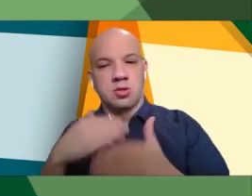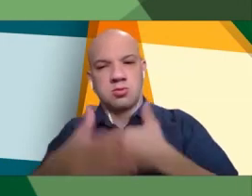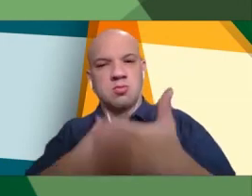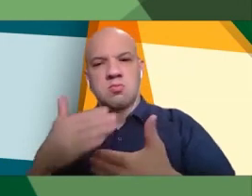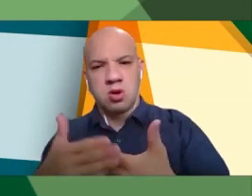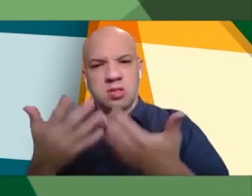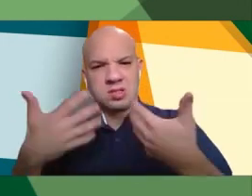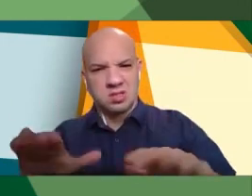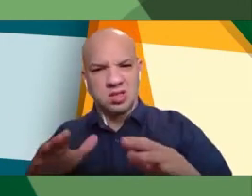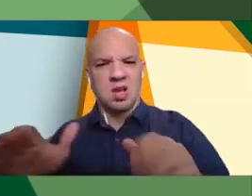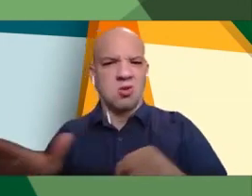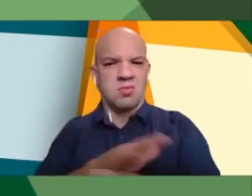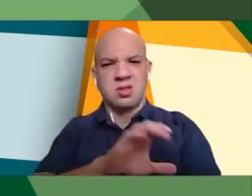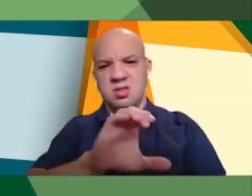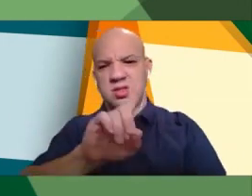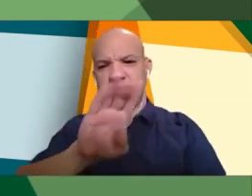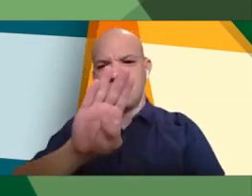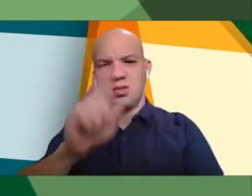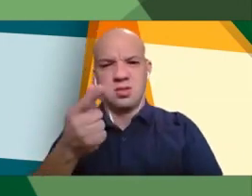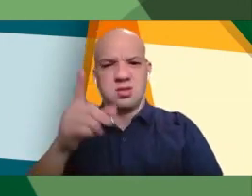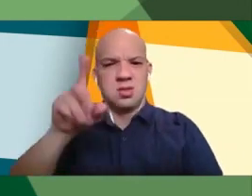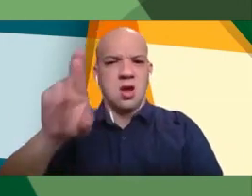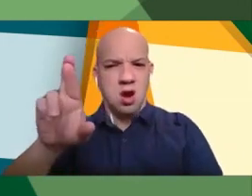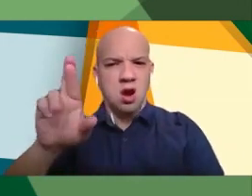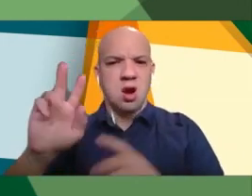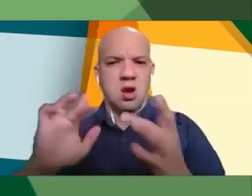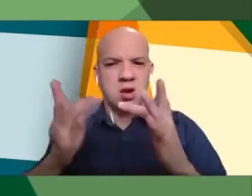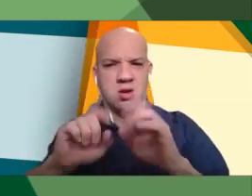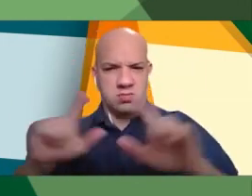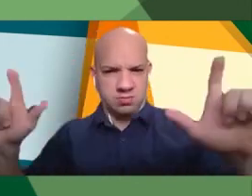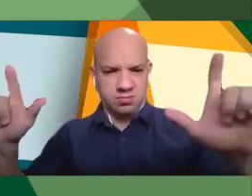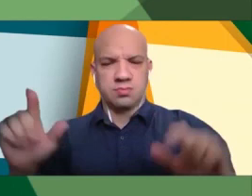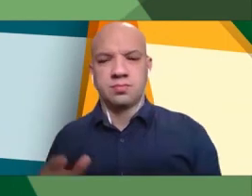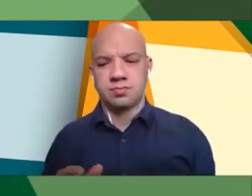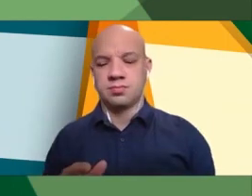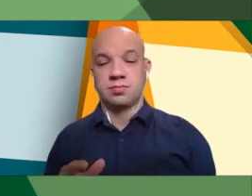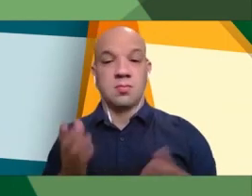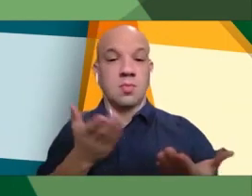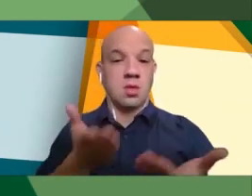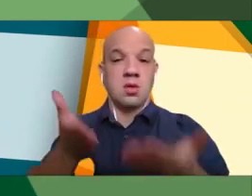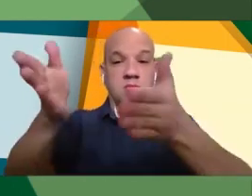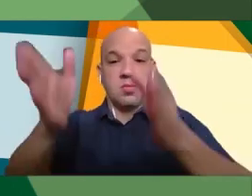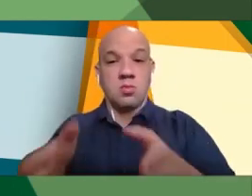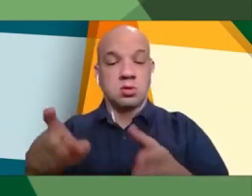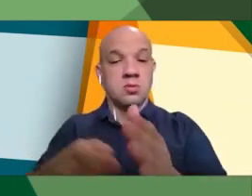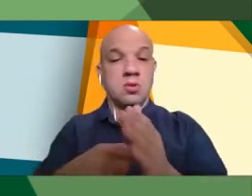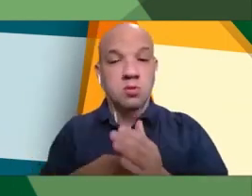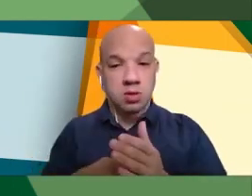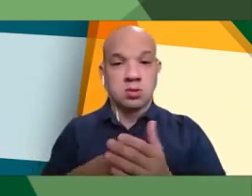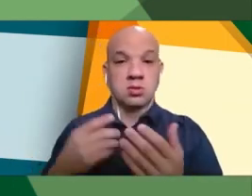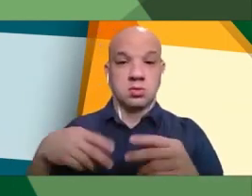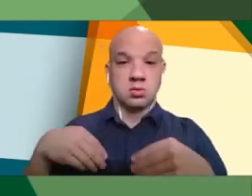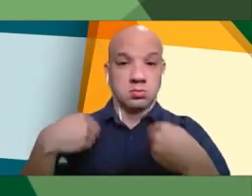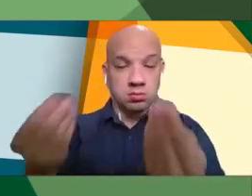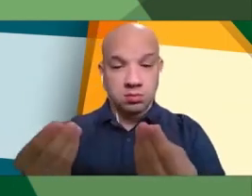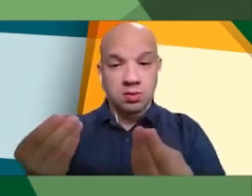through the CDBG-DR website. Proposers will be requested to provide and validate an